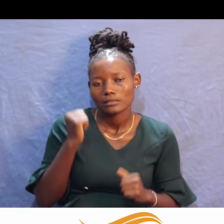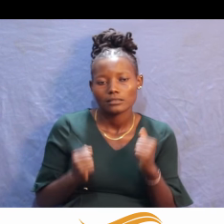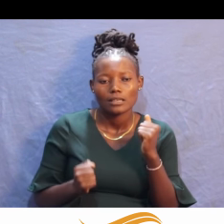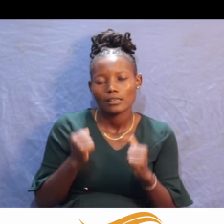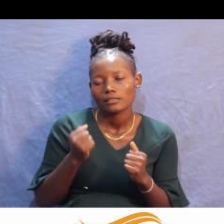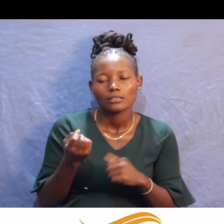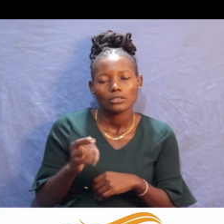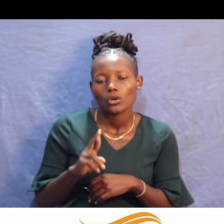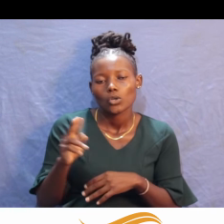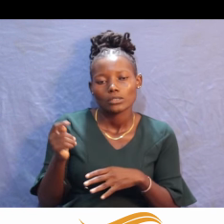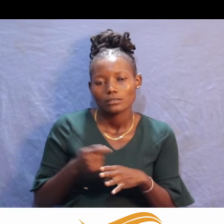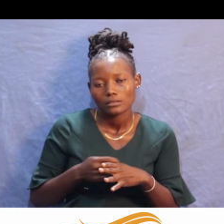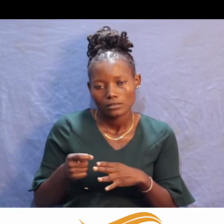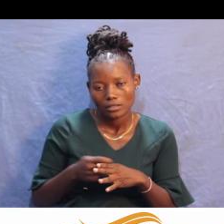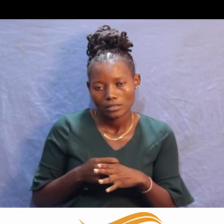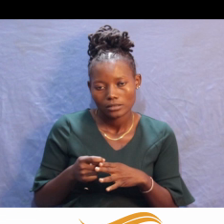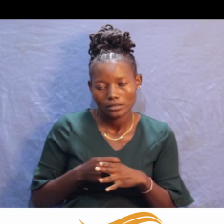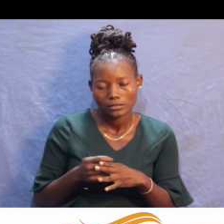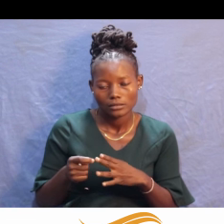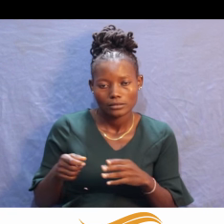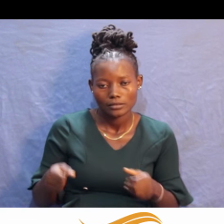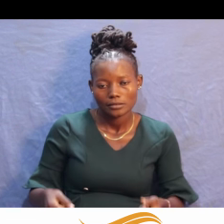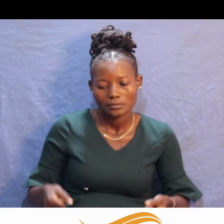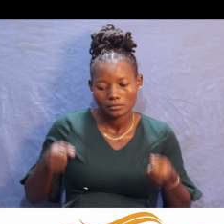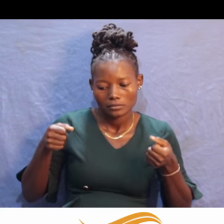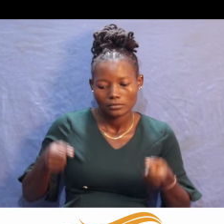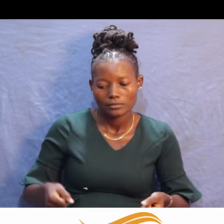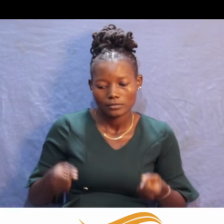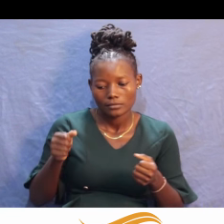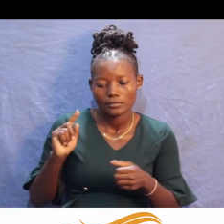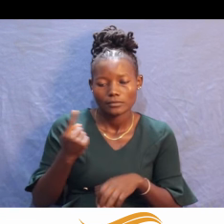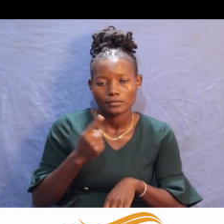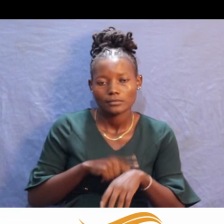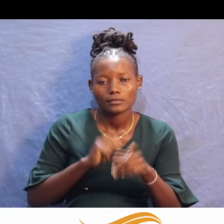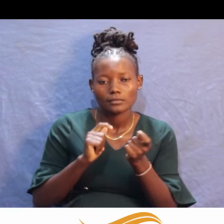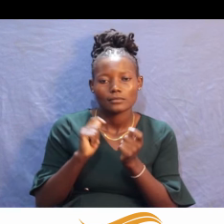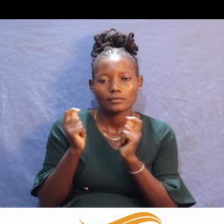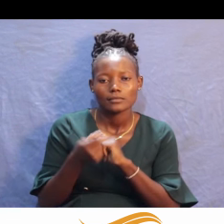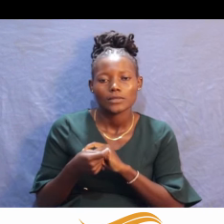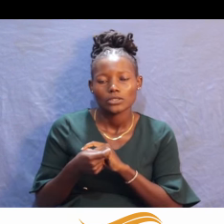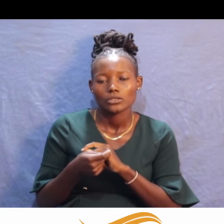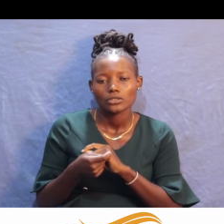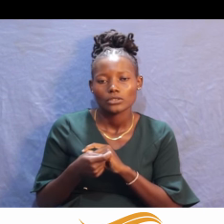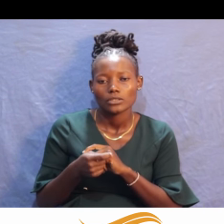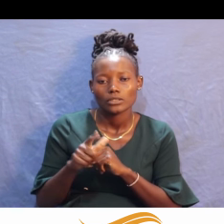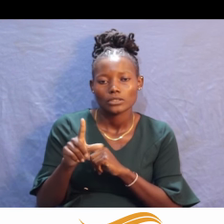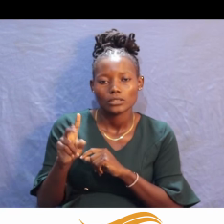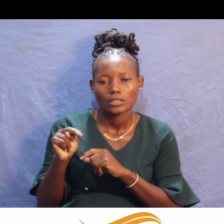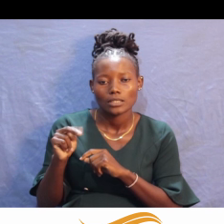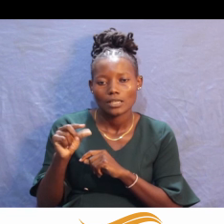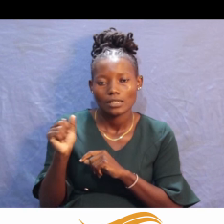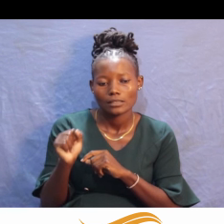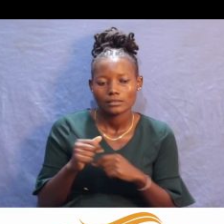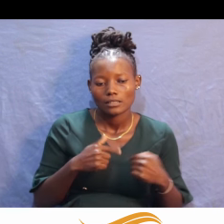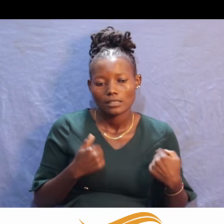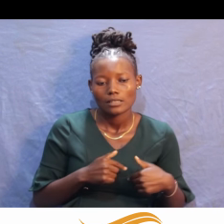or exercising, lifting weights or whatever, what's the first thing to change in the body, lungs or heart? And that's always a